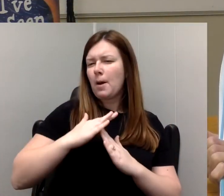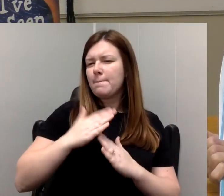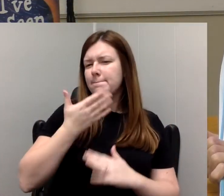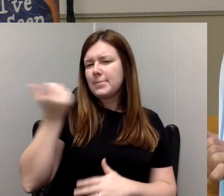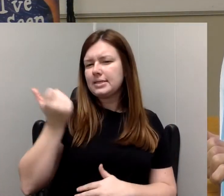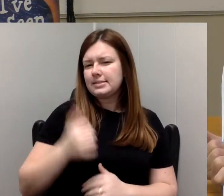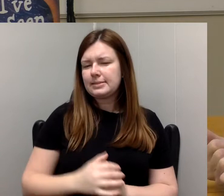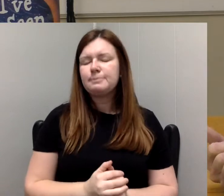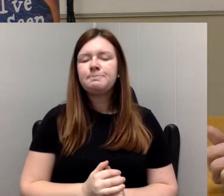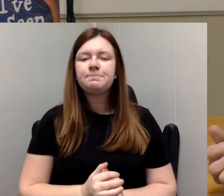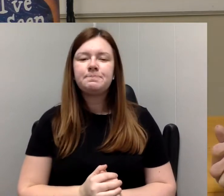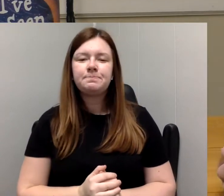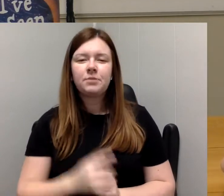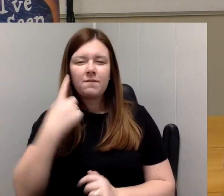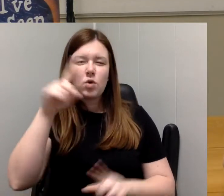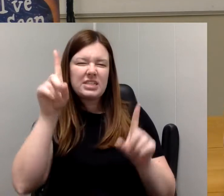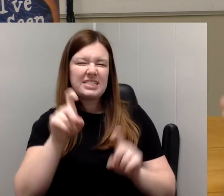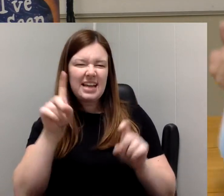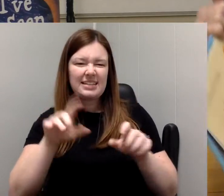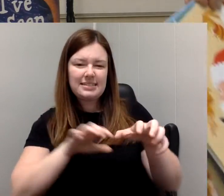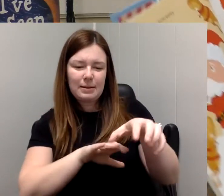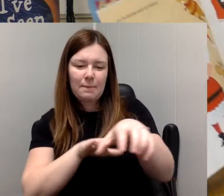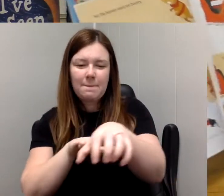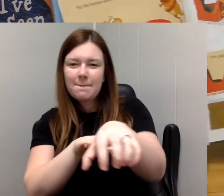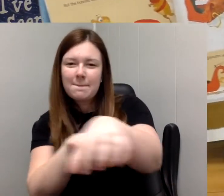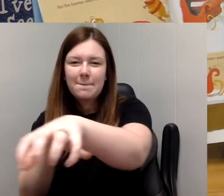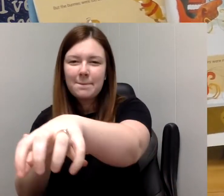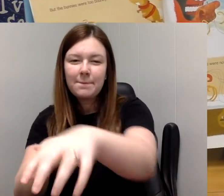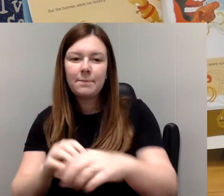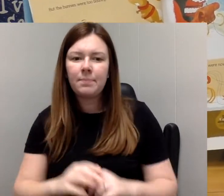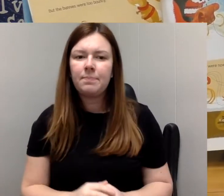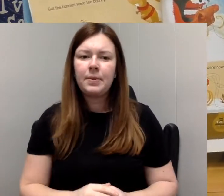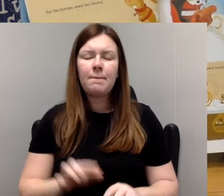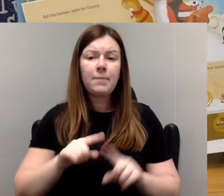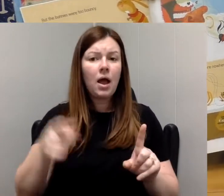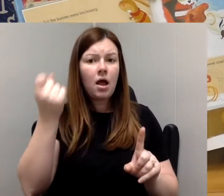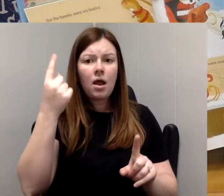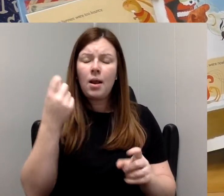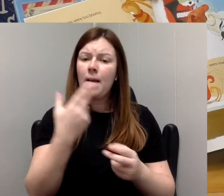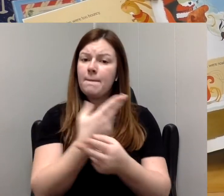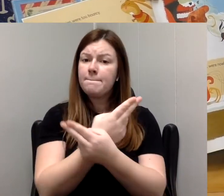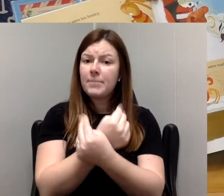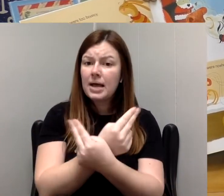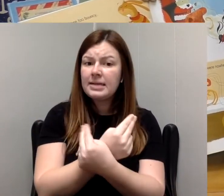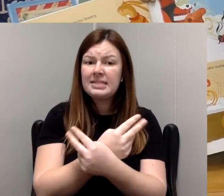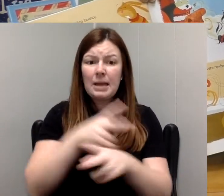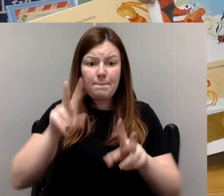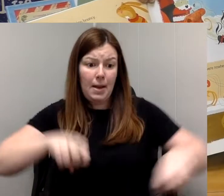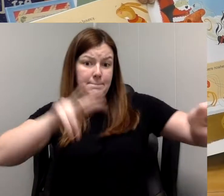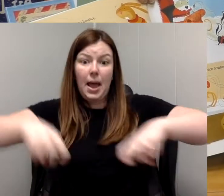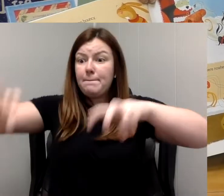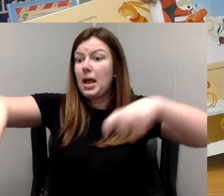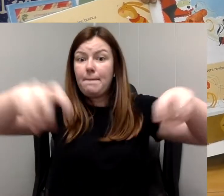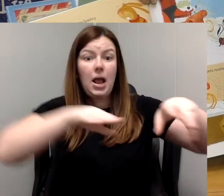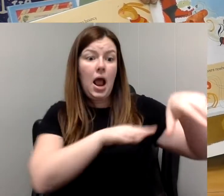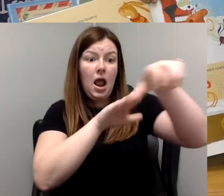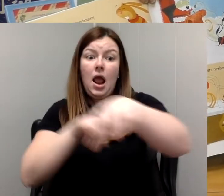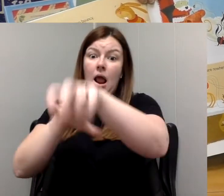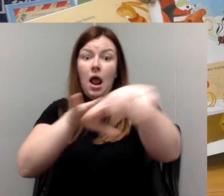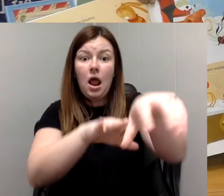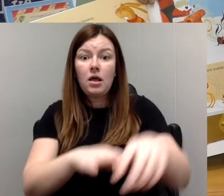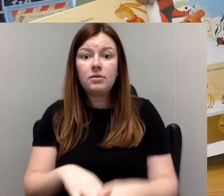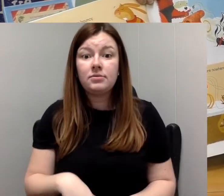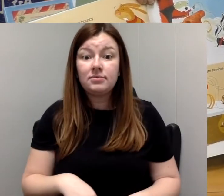But the bunnies were too bouncy. The skunks were too